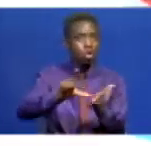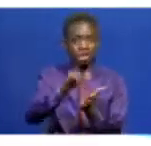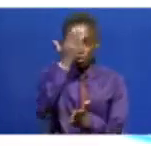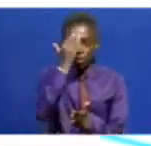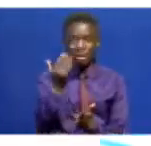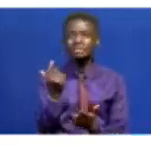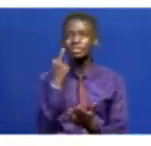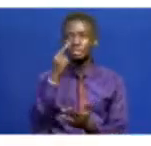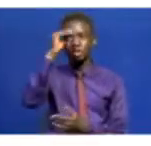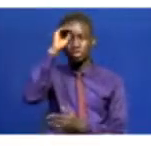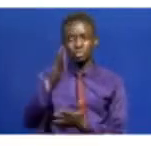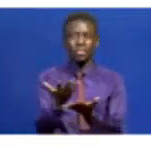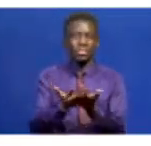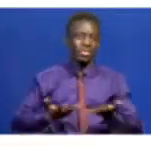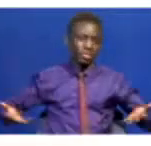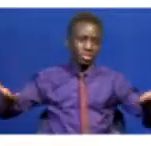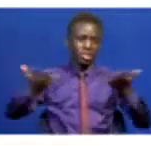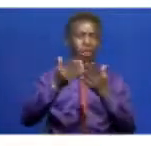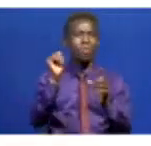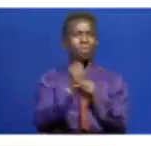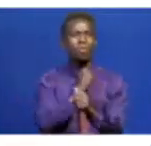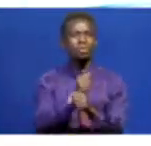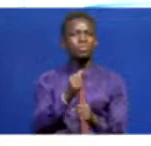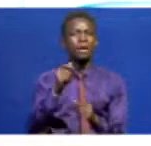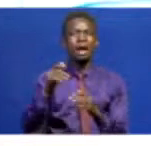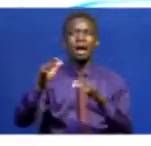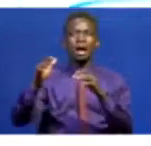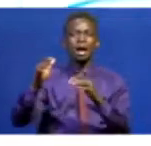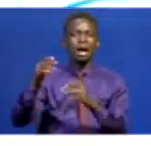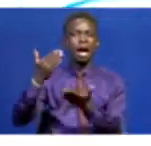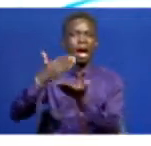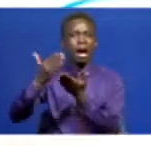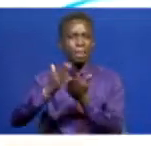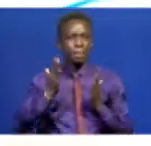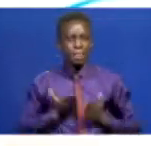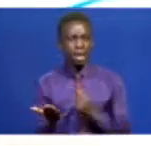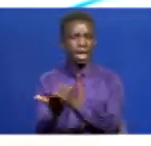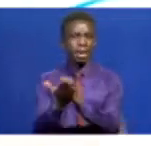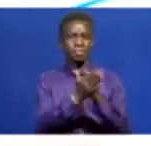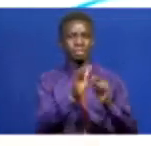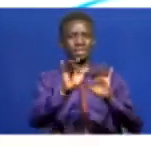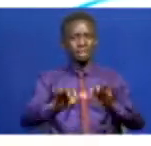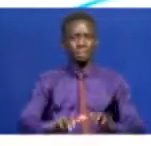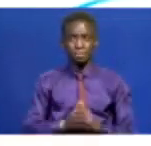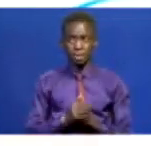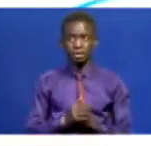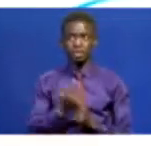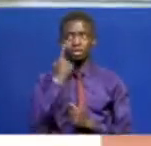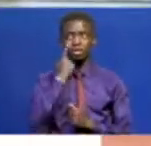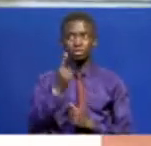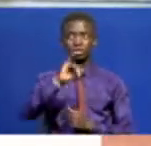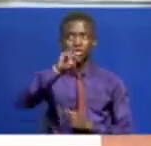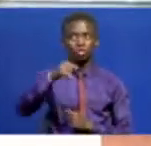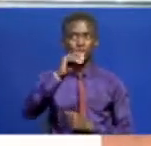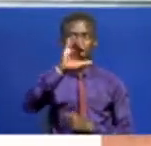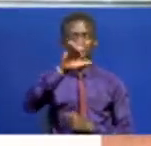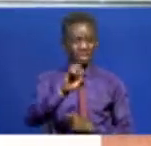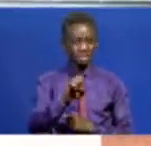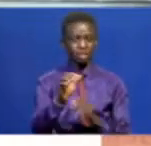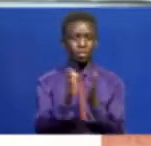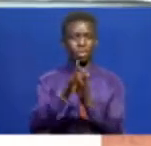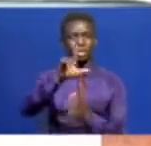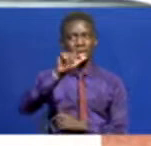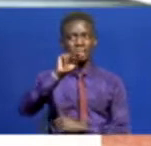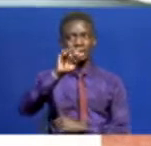to type for now because no one is coming to type. Both Lynette and Joyce serve customers who are mostly